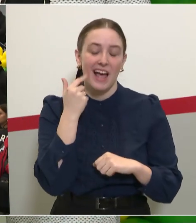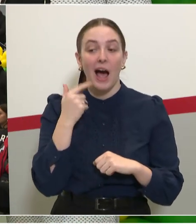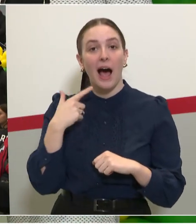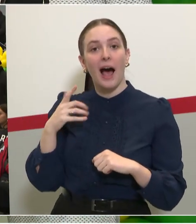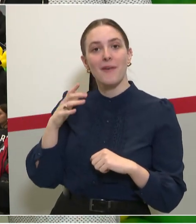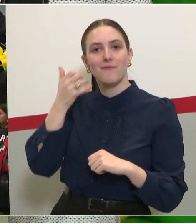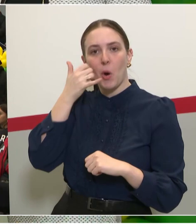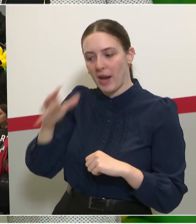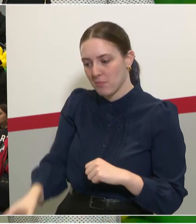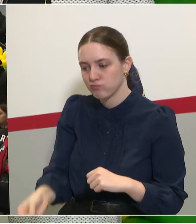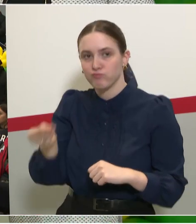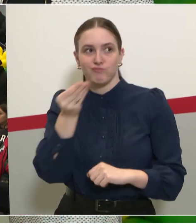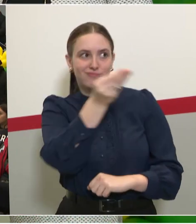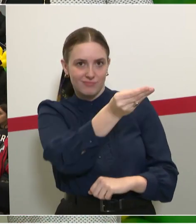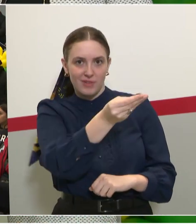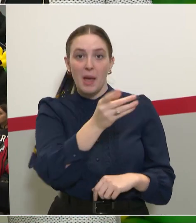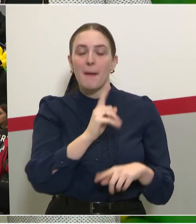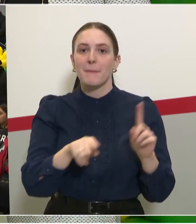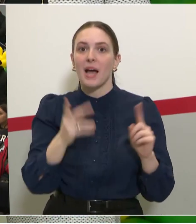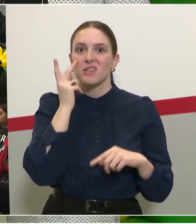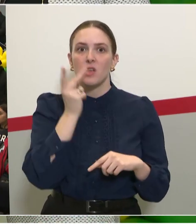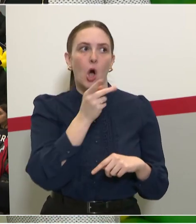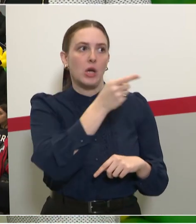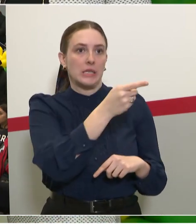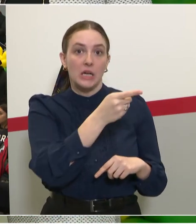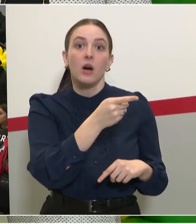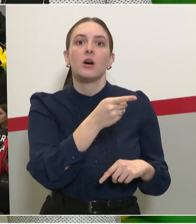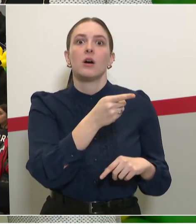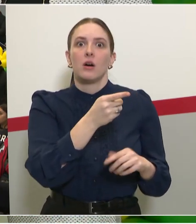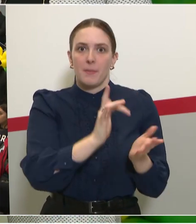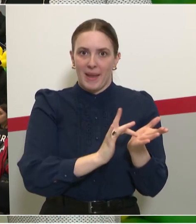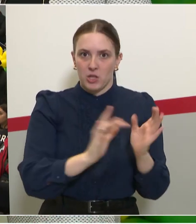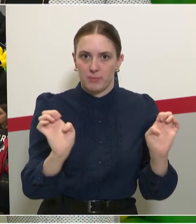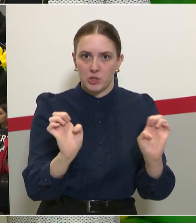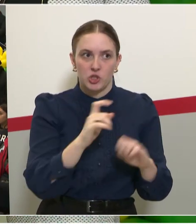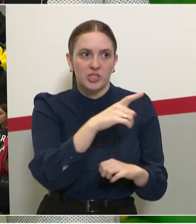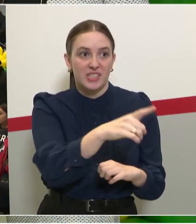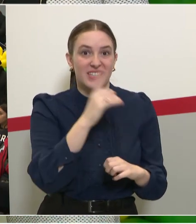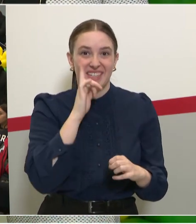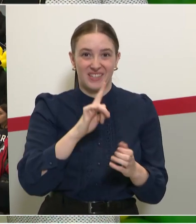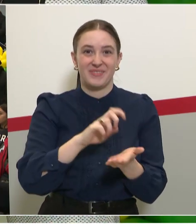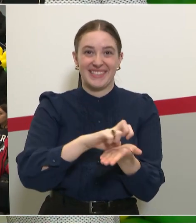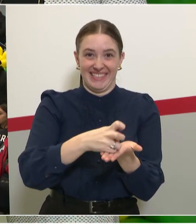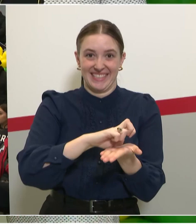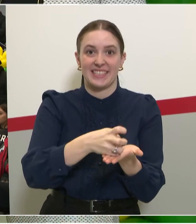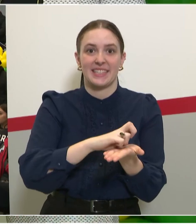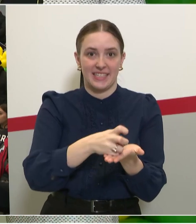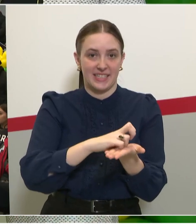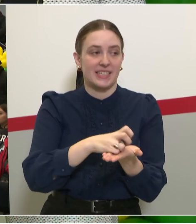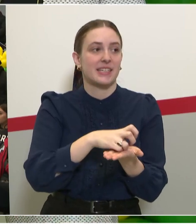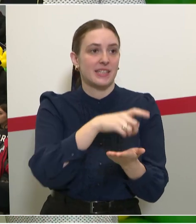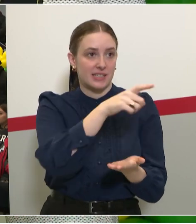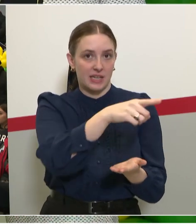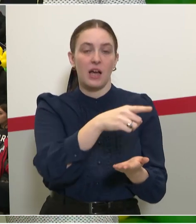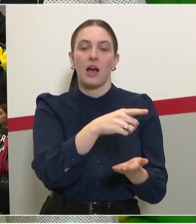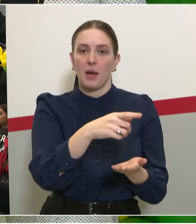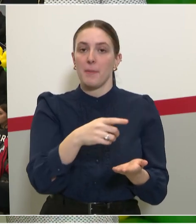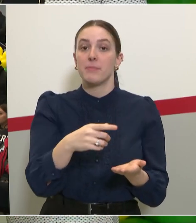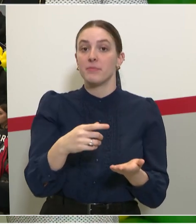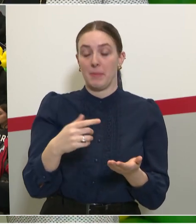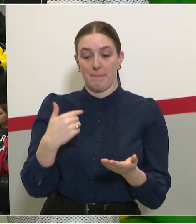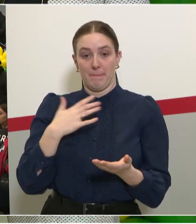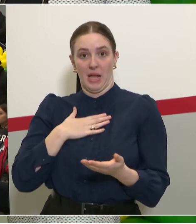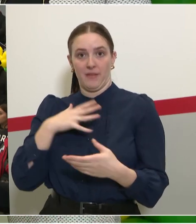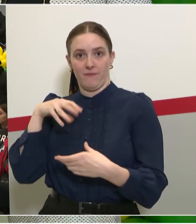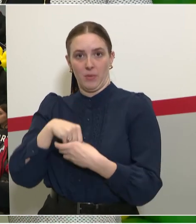But when I looked at the man, I clearly saw that he was having a medical emergency. He was seizing, which I contribute to the Young Doctors Program again